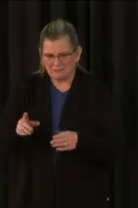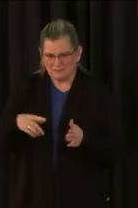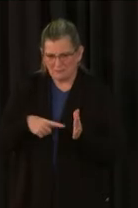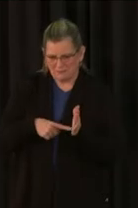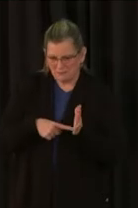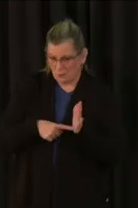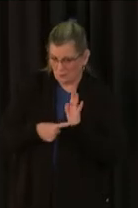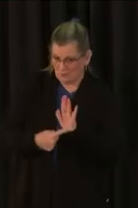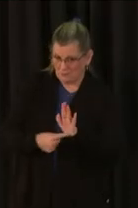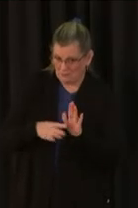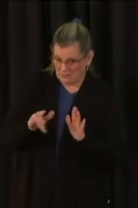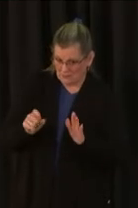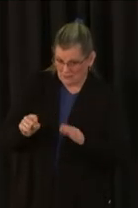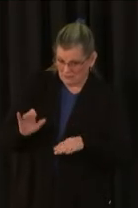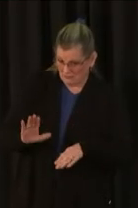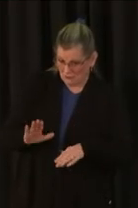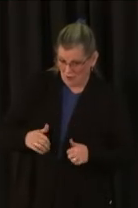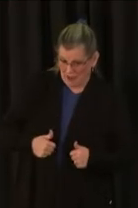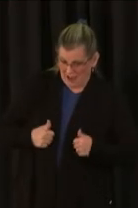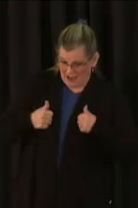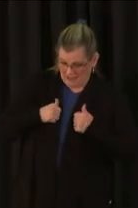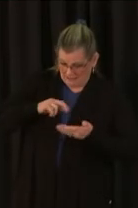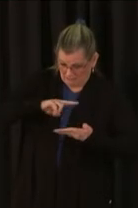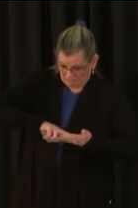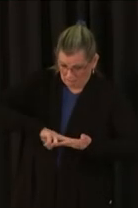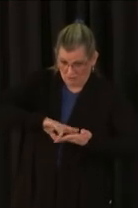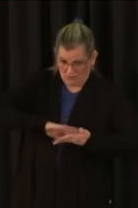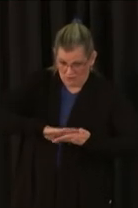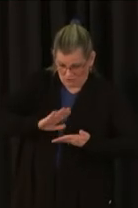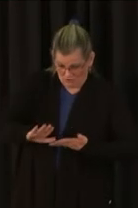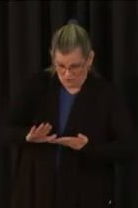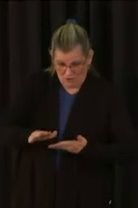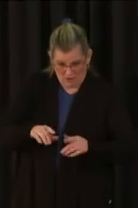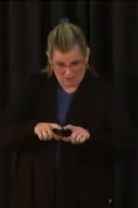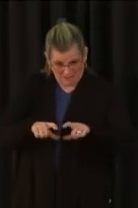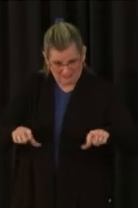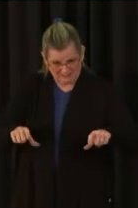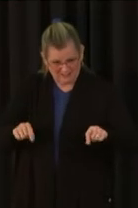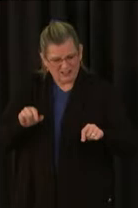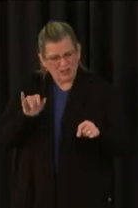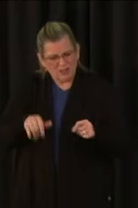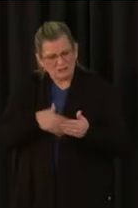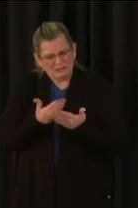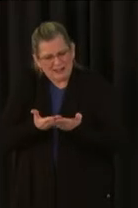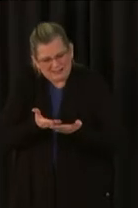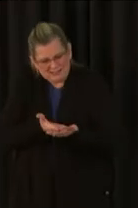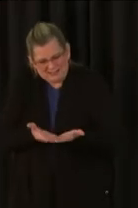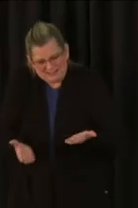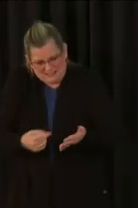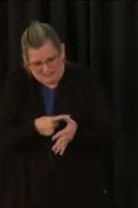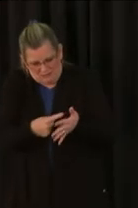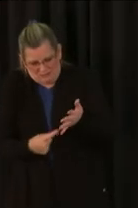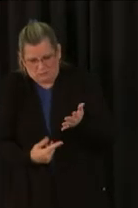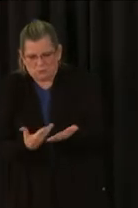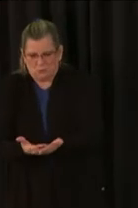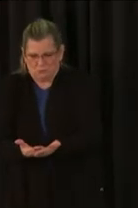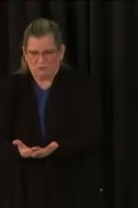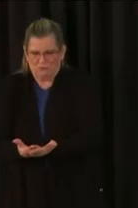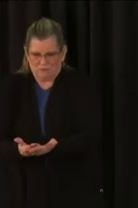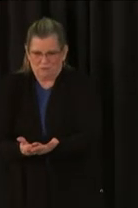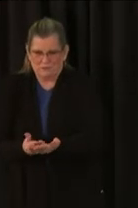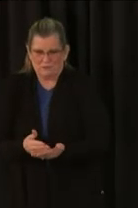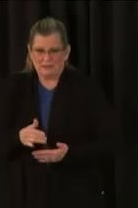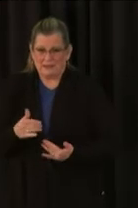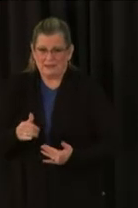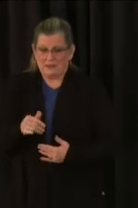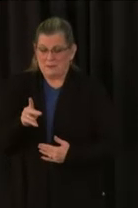purchases, mortgage statements, those kinds of things in terms of your operational expenses. We do need those supporting documentations. Your current